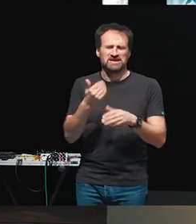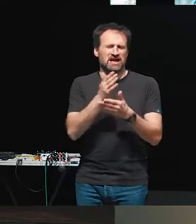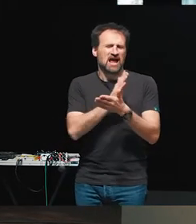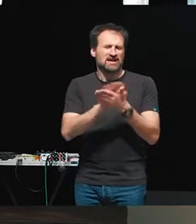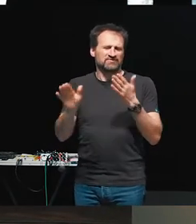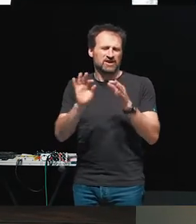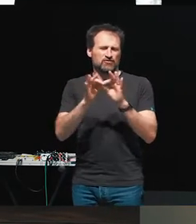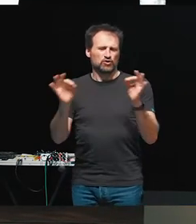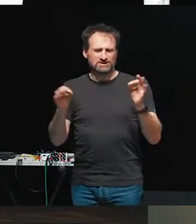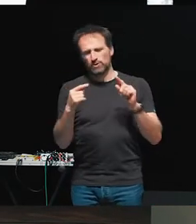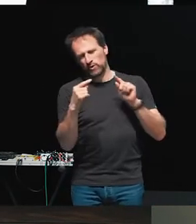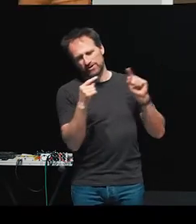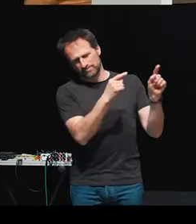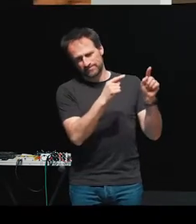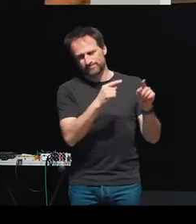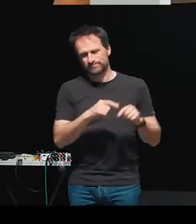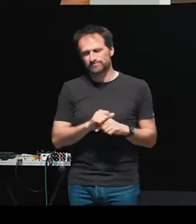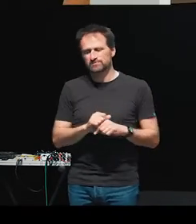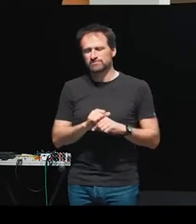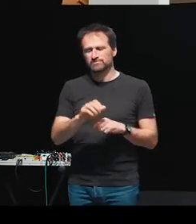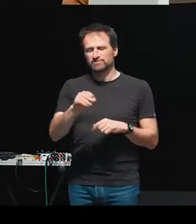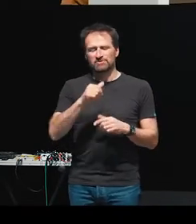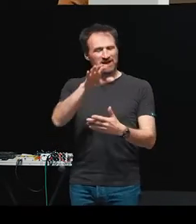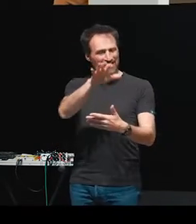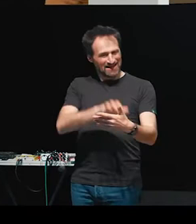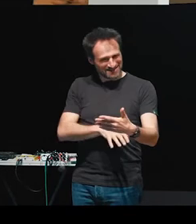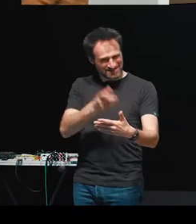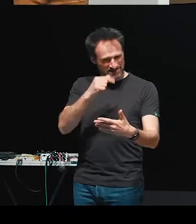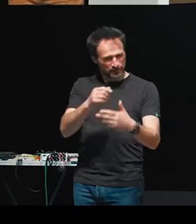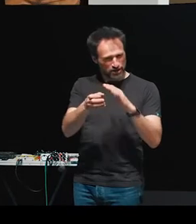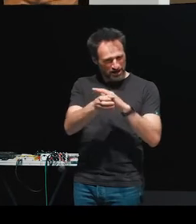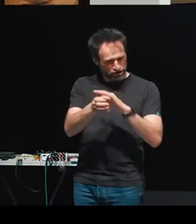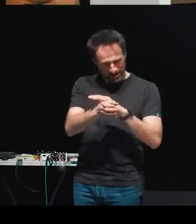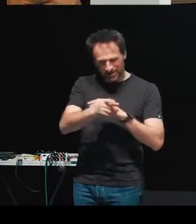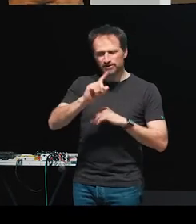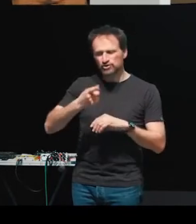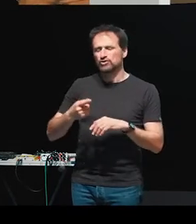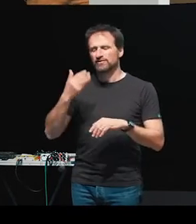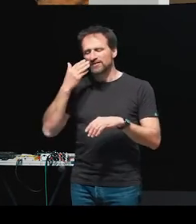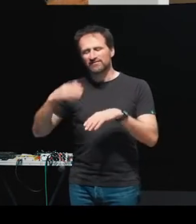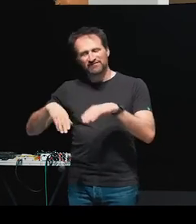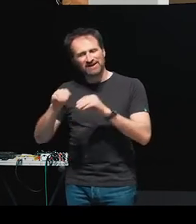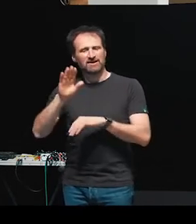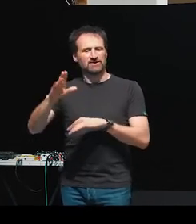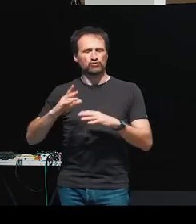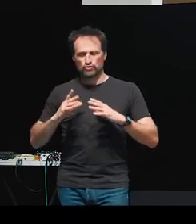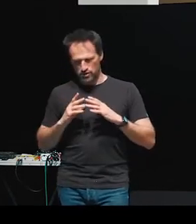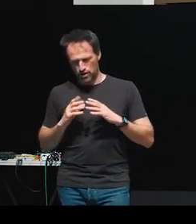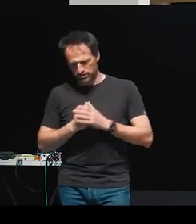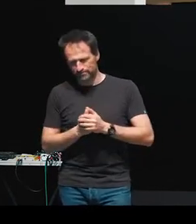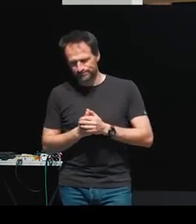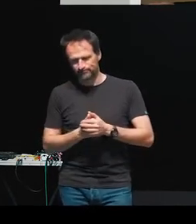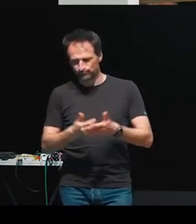function, which we would take a list of employees and get their starting vacation date for each one. And this, of